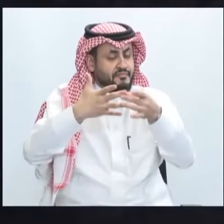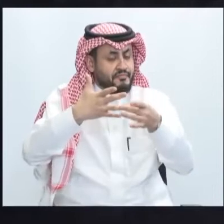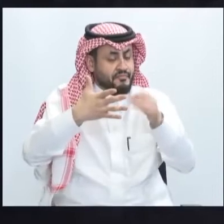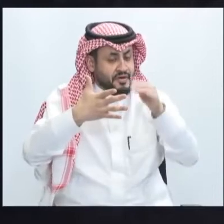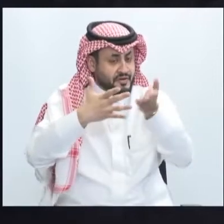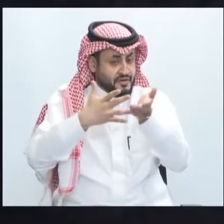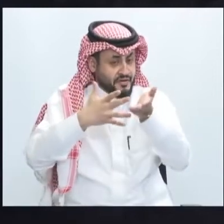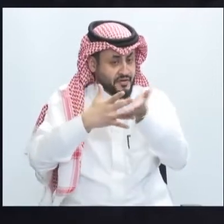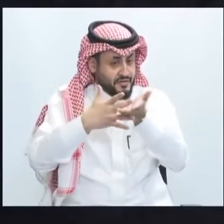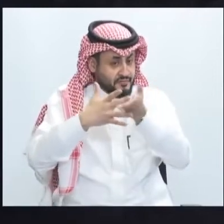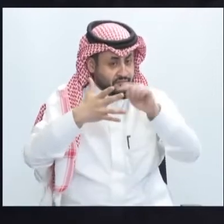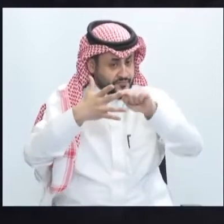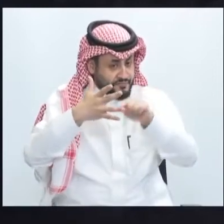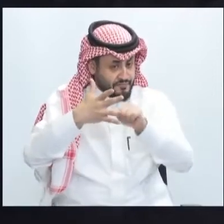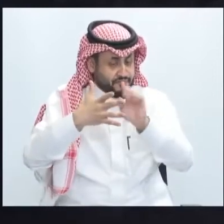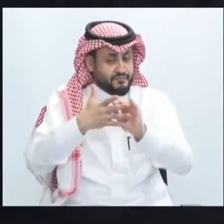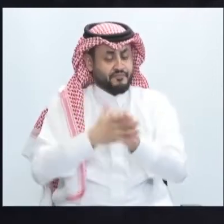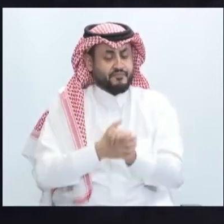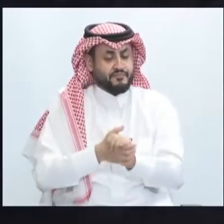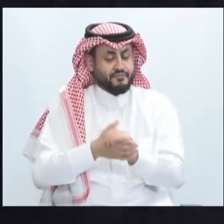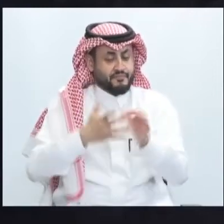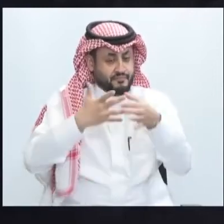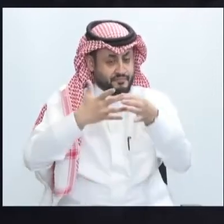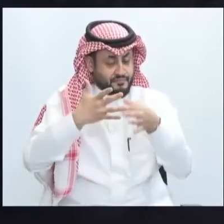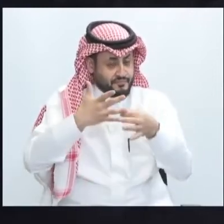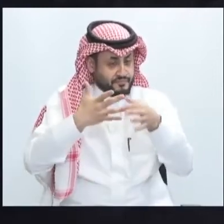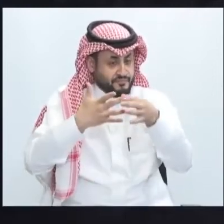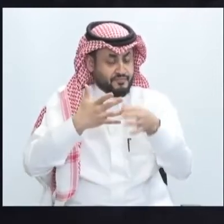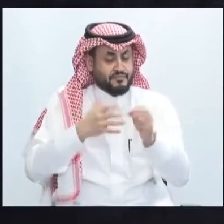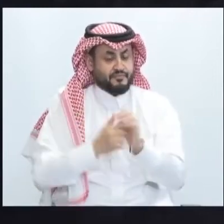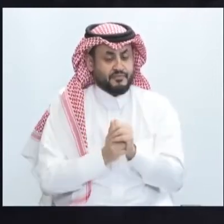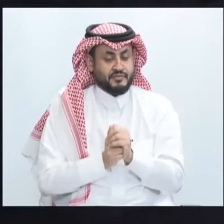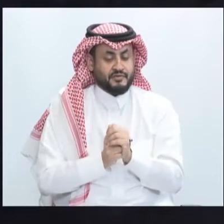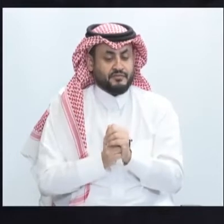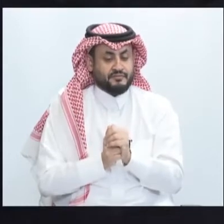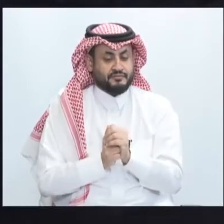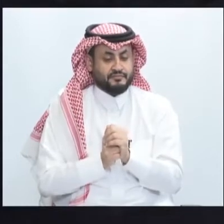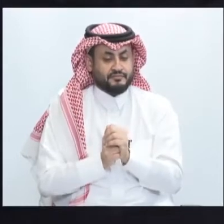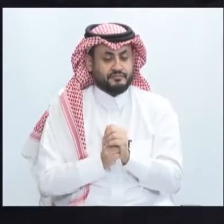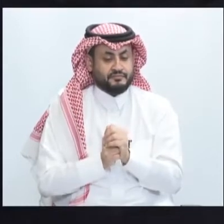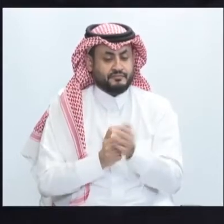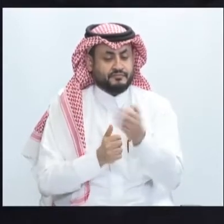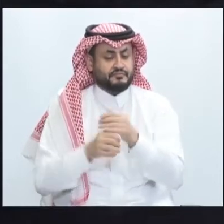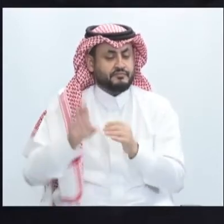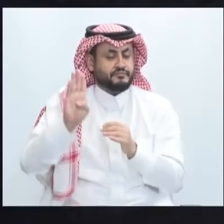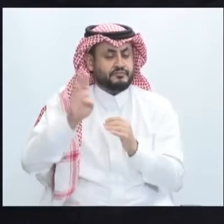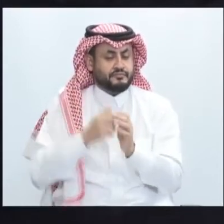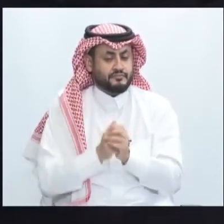letter C between the two gray lines from number two up to number three. Excellent. This is short. What about